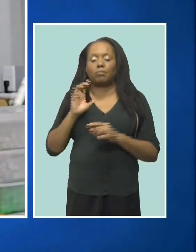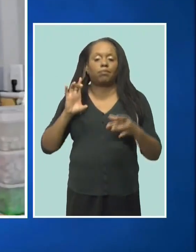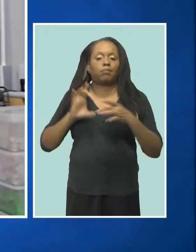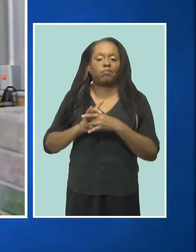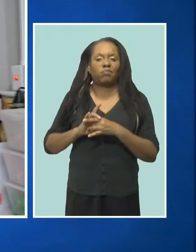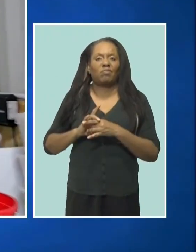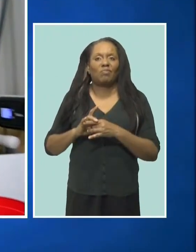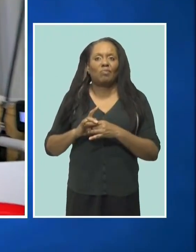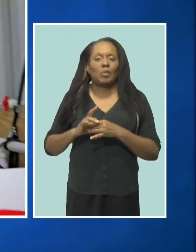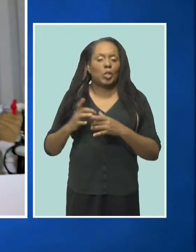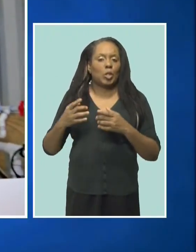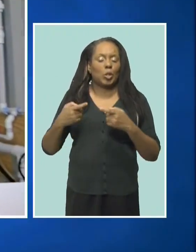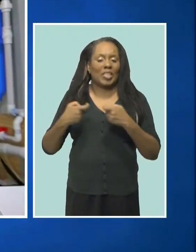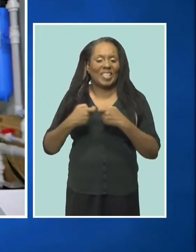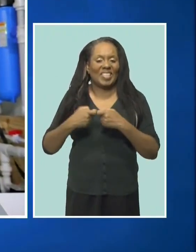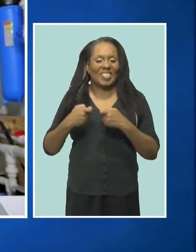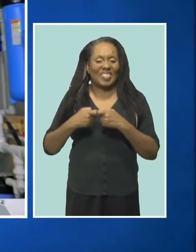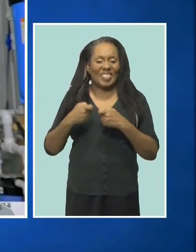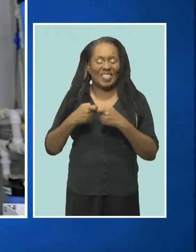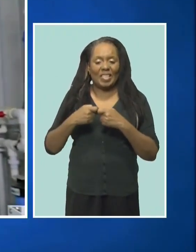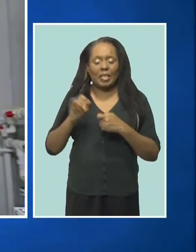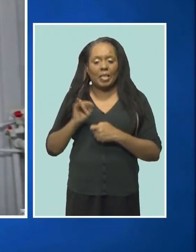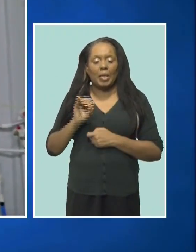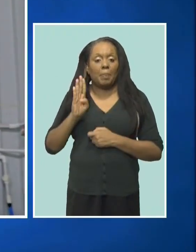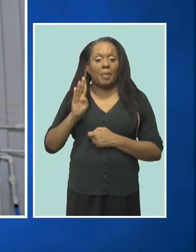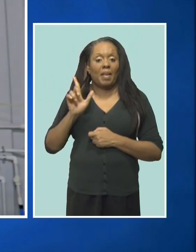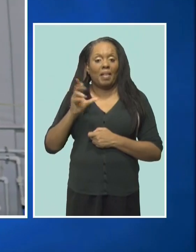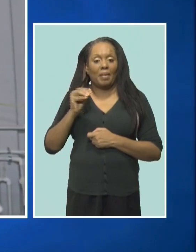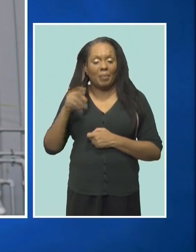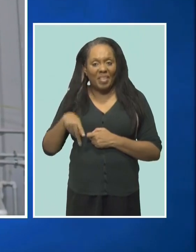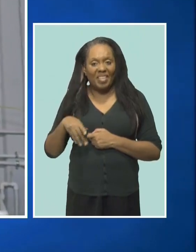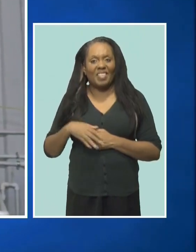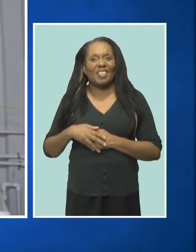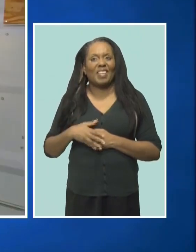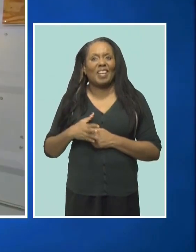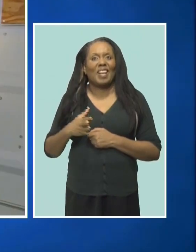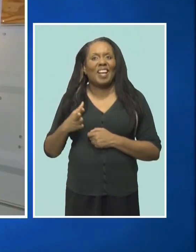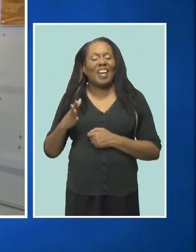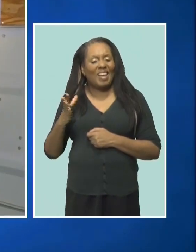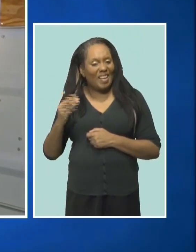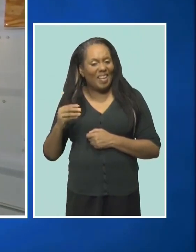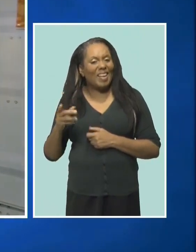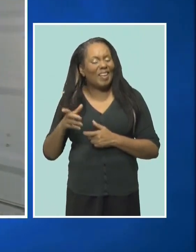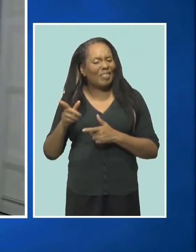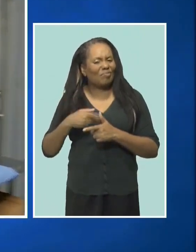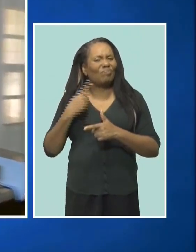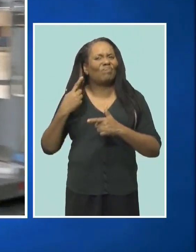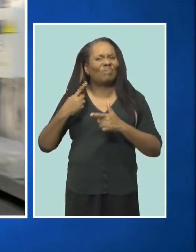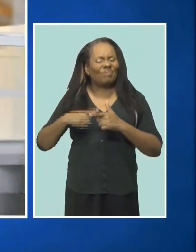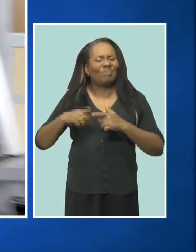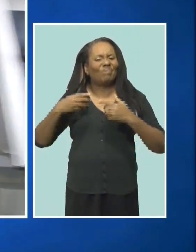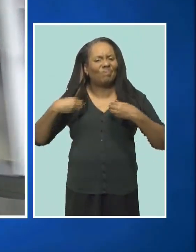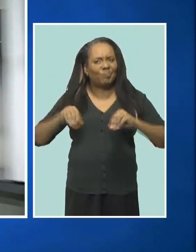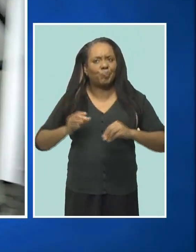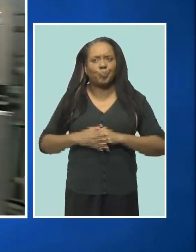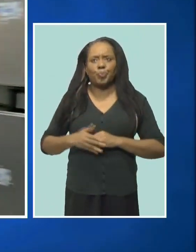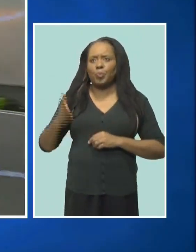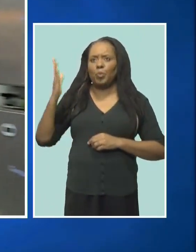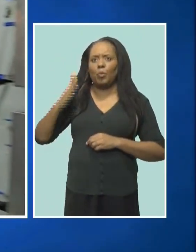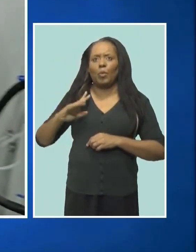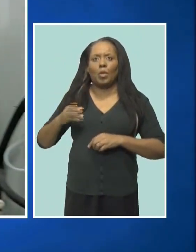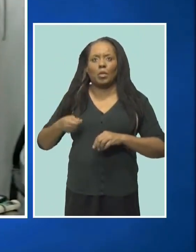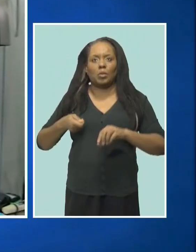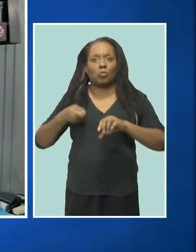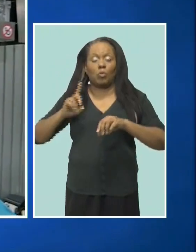Chief Operating Officer Philip Laflouf says the operating system is akin to a large outdoor dehumidifier and runs